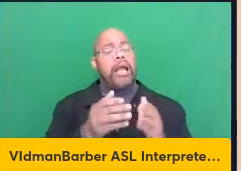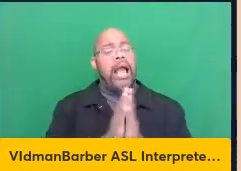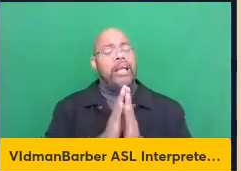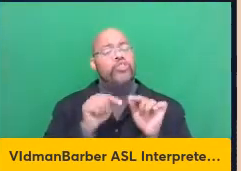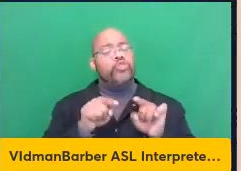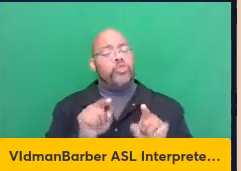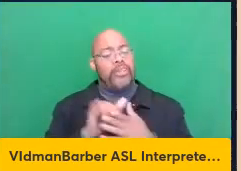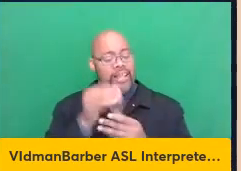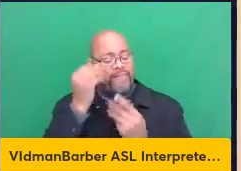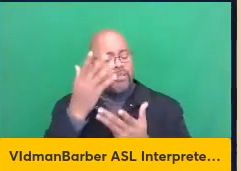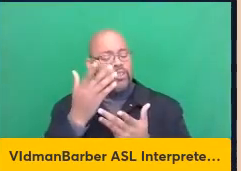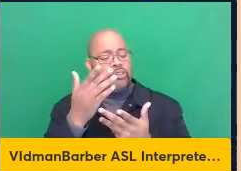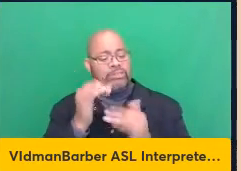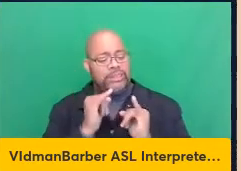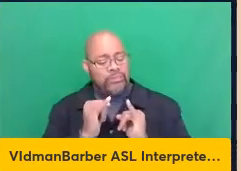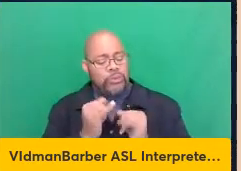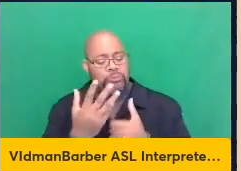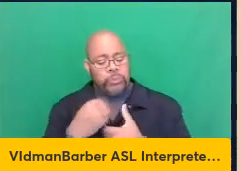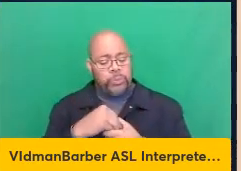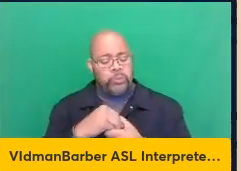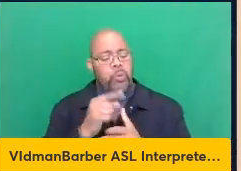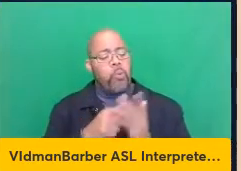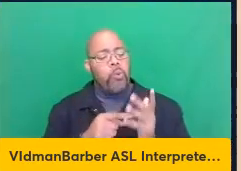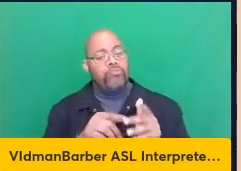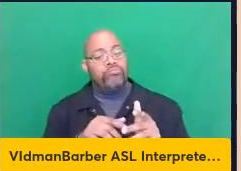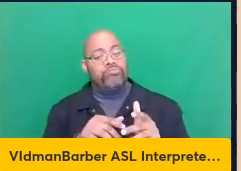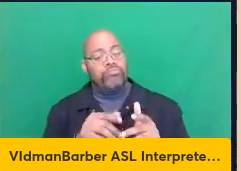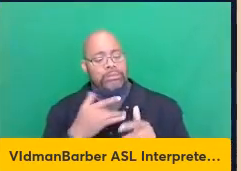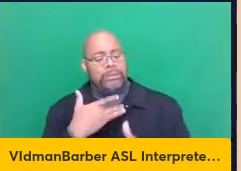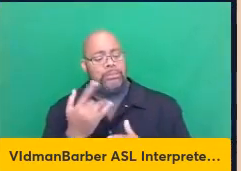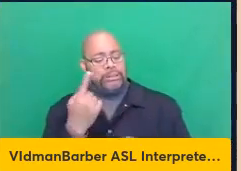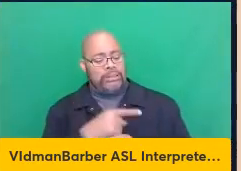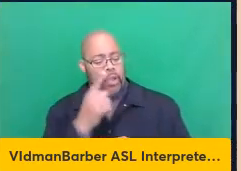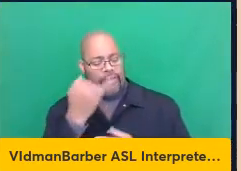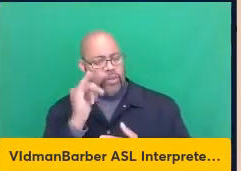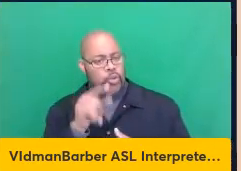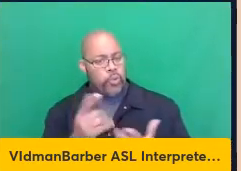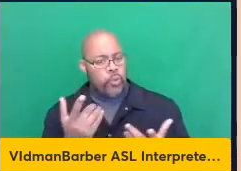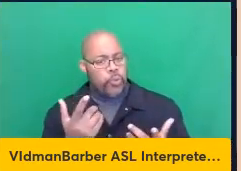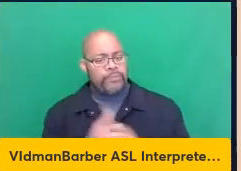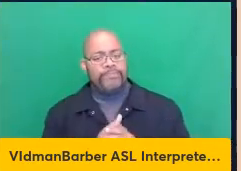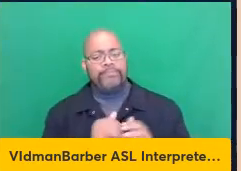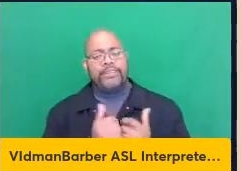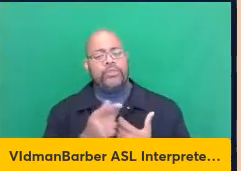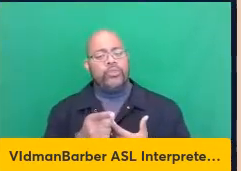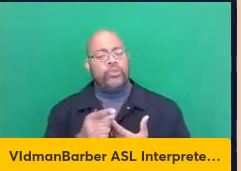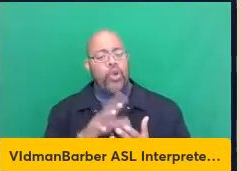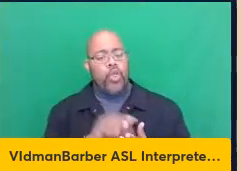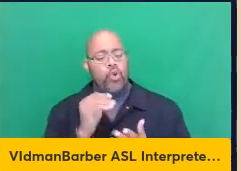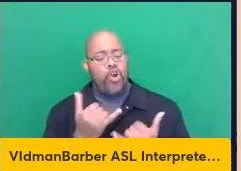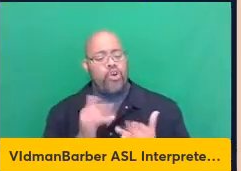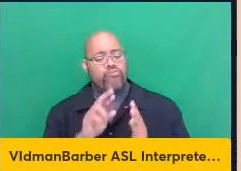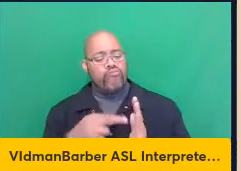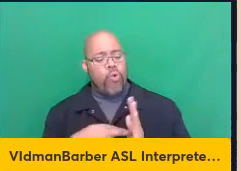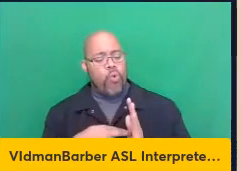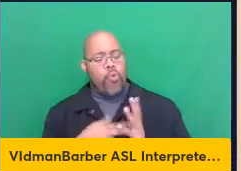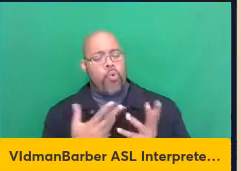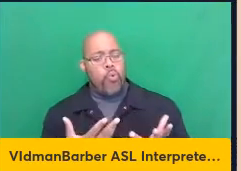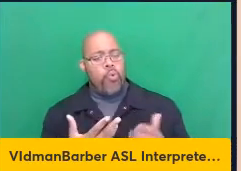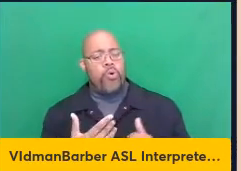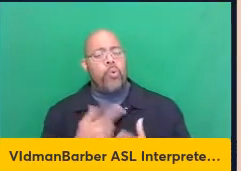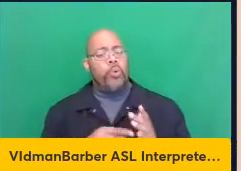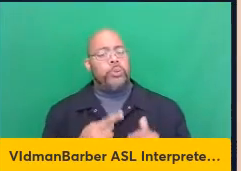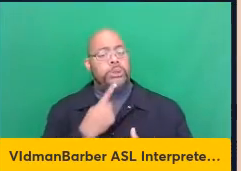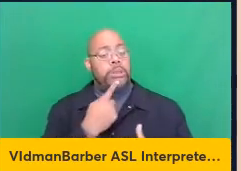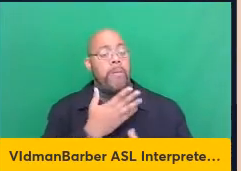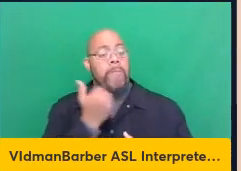these informational interviews include: what does a typical day look like for you? How did you land your current role? What would you